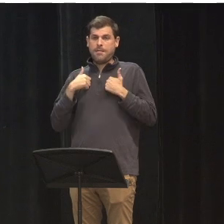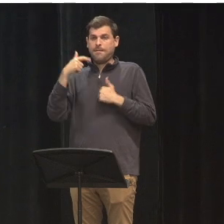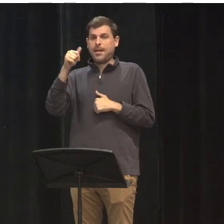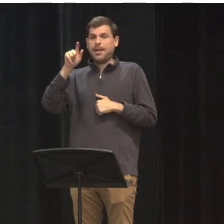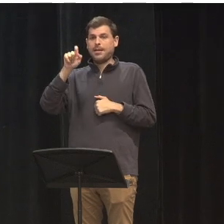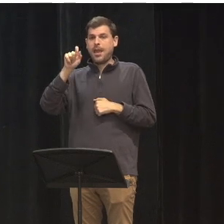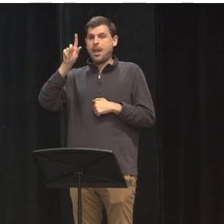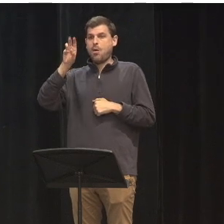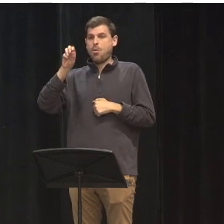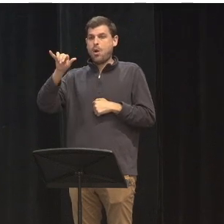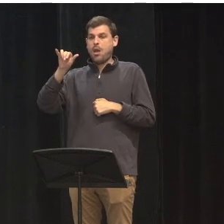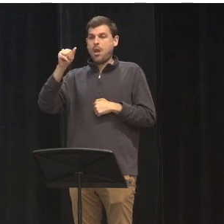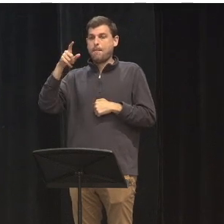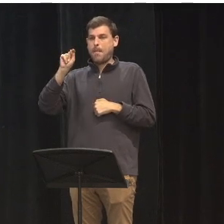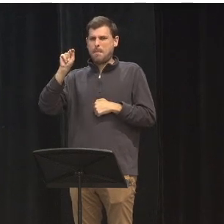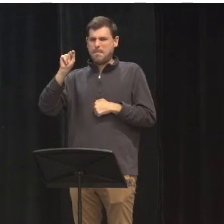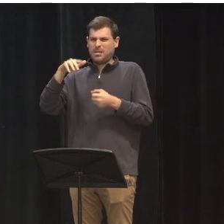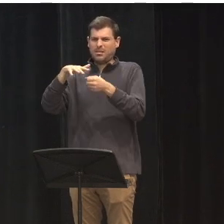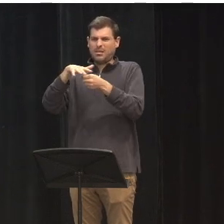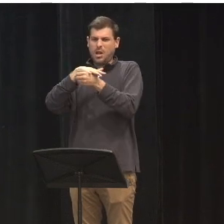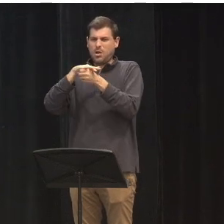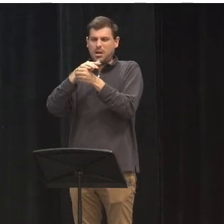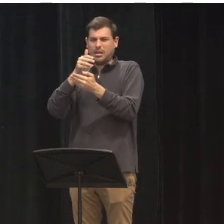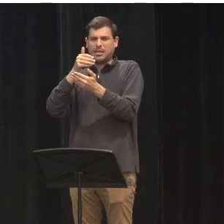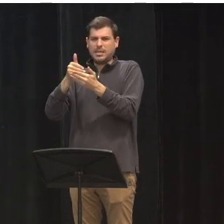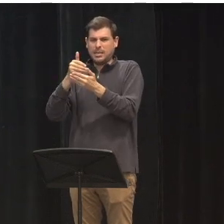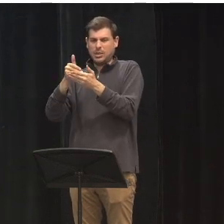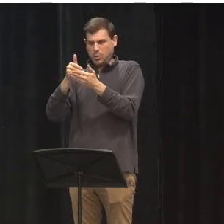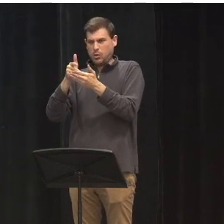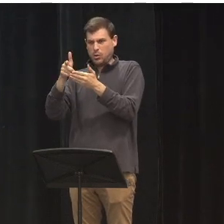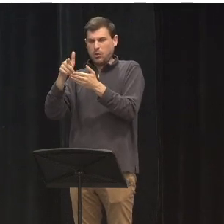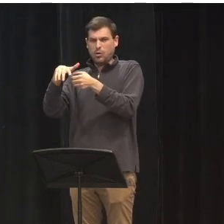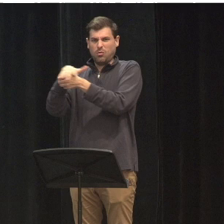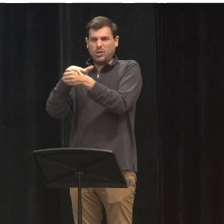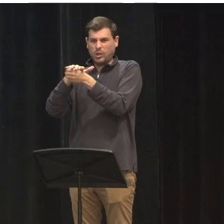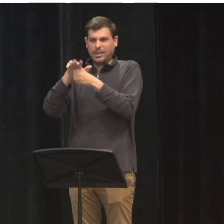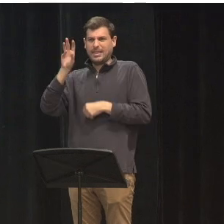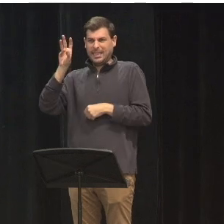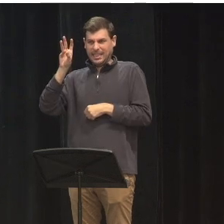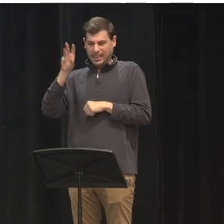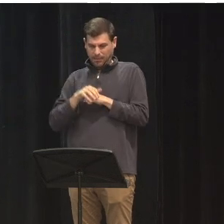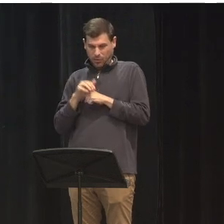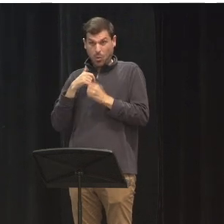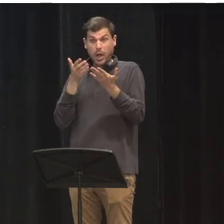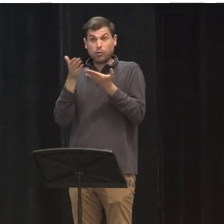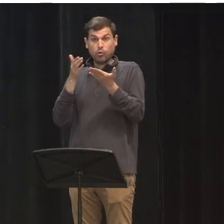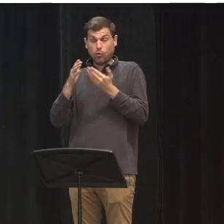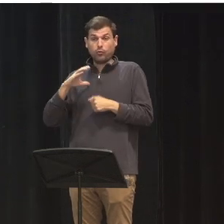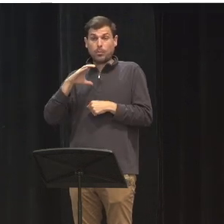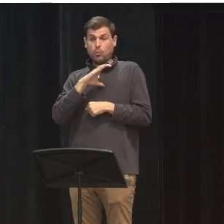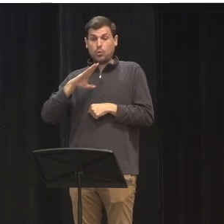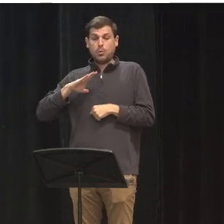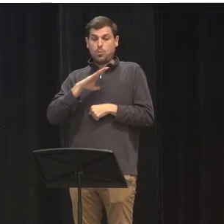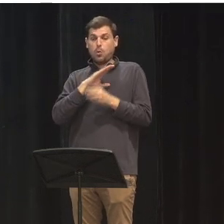that are immediately adjacent to Reaches 5 and 6. Although I serve on Community Board 1 as well as